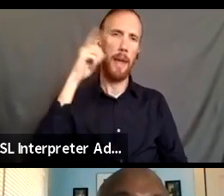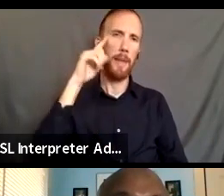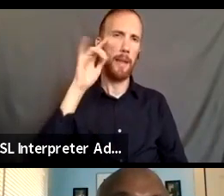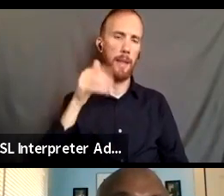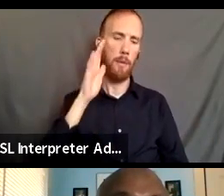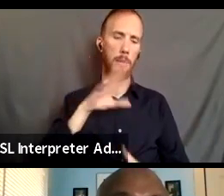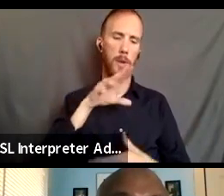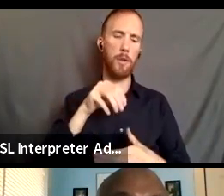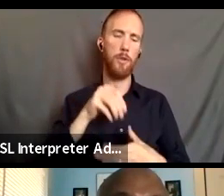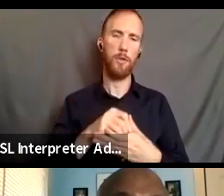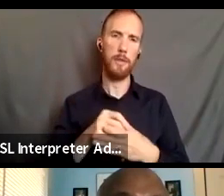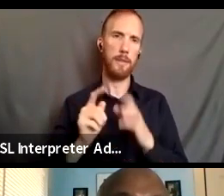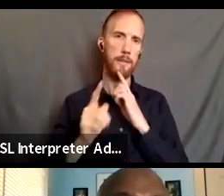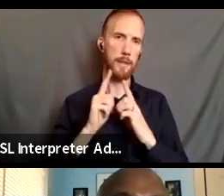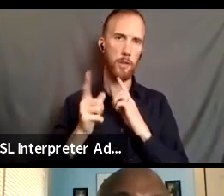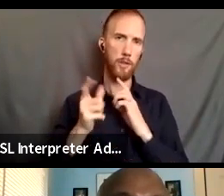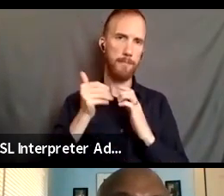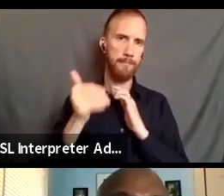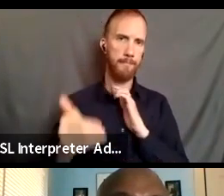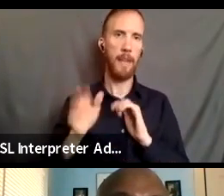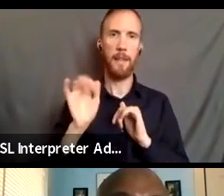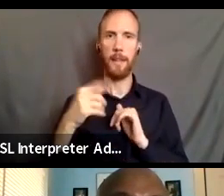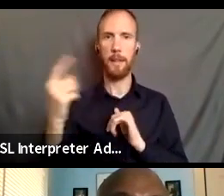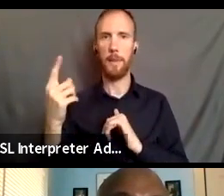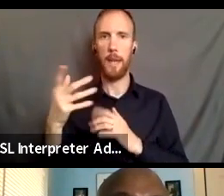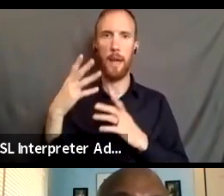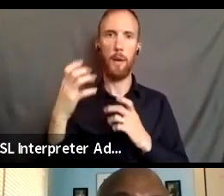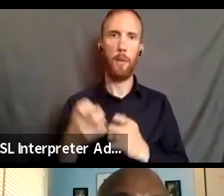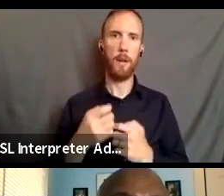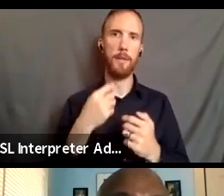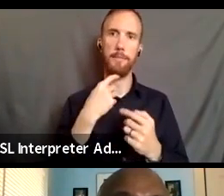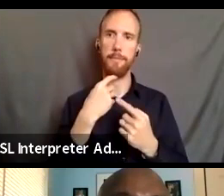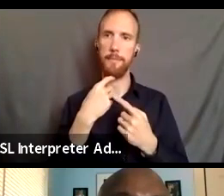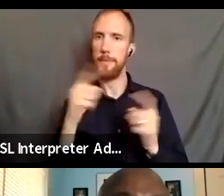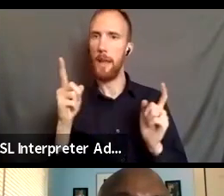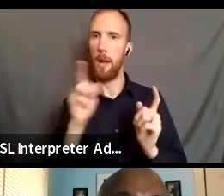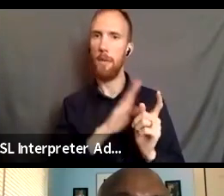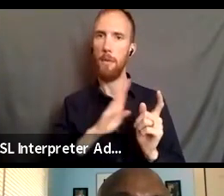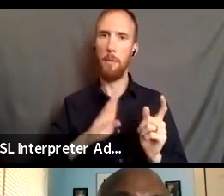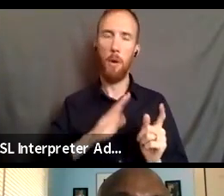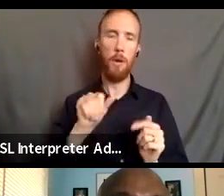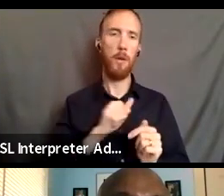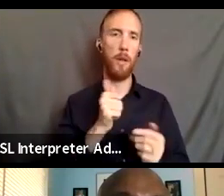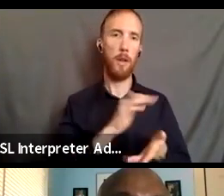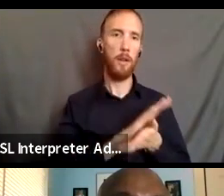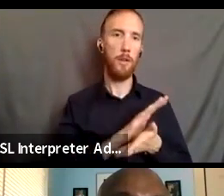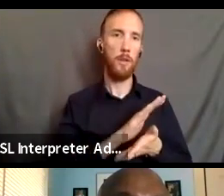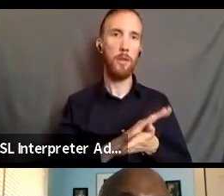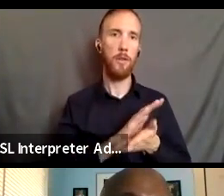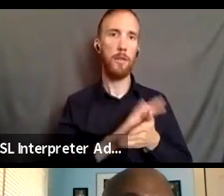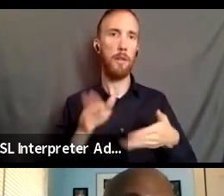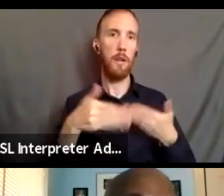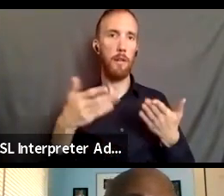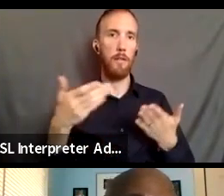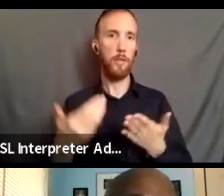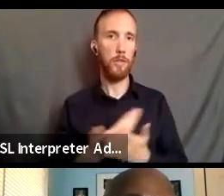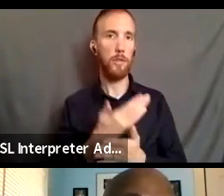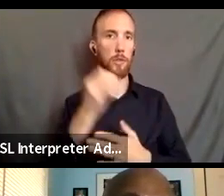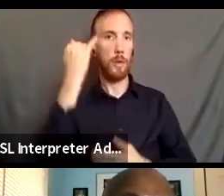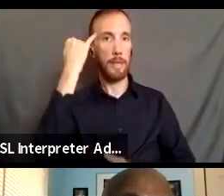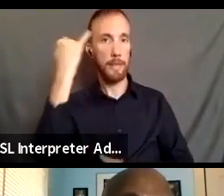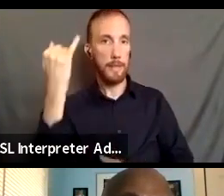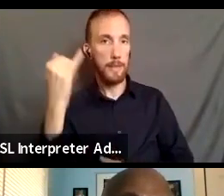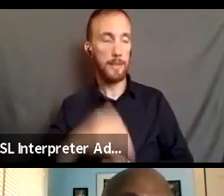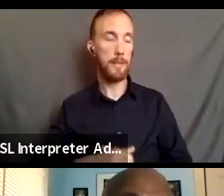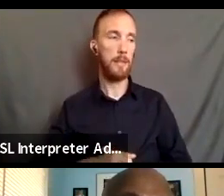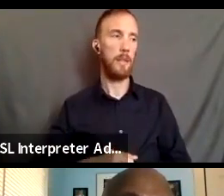to update um the board with something that i'd like to update other schools with to give people ideas as we talk about these workshops i mean so one